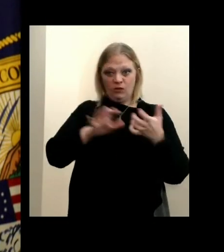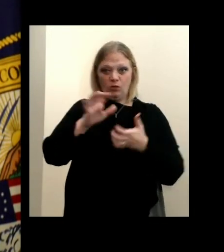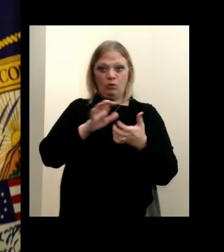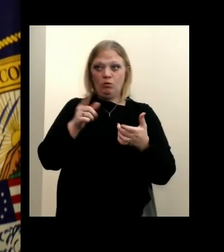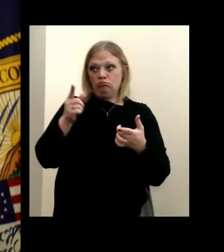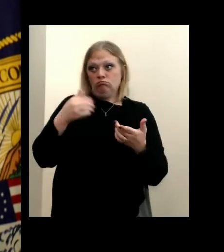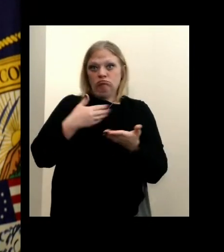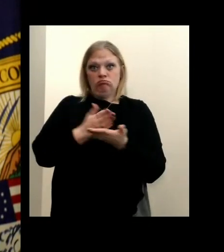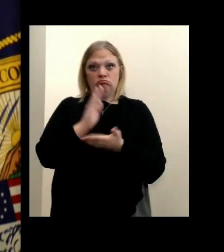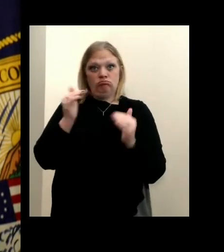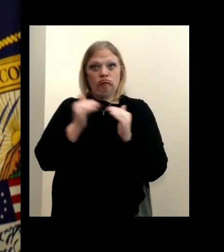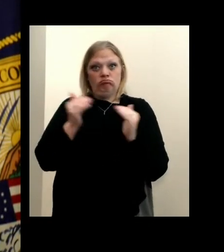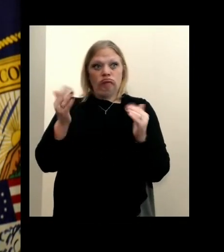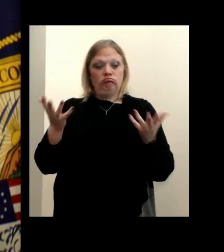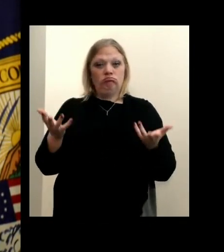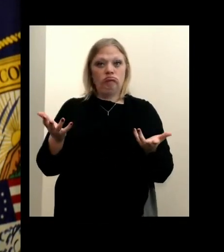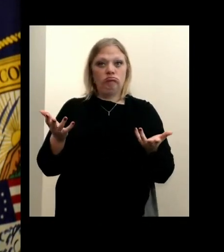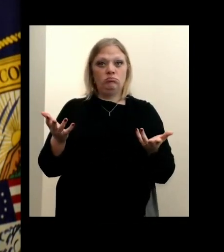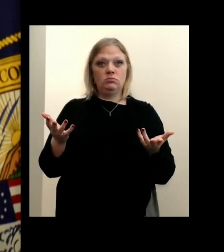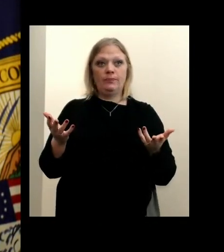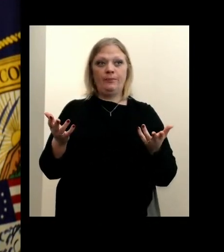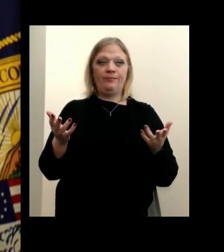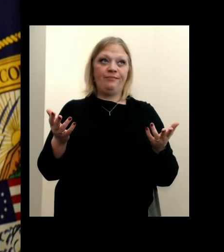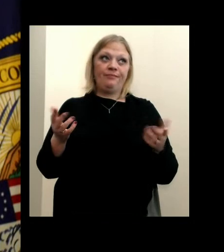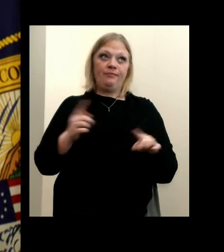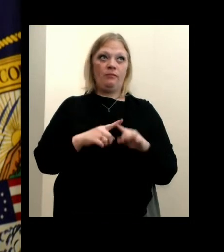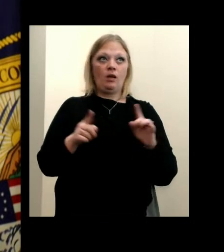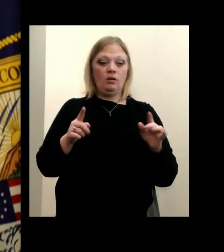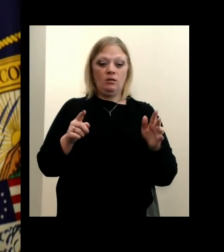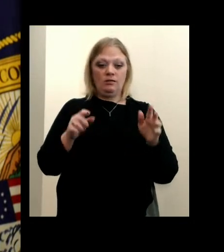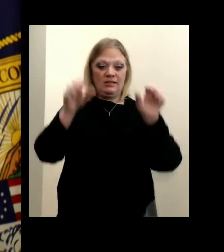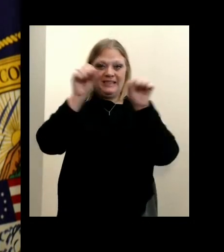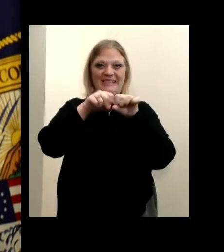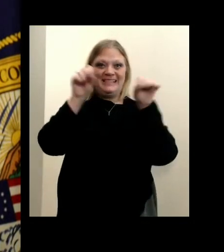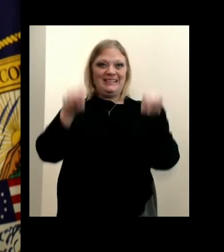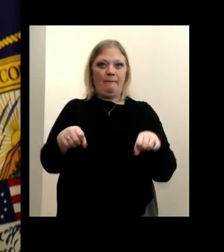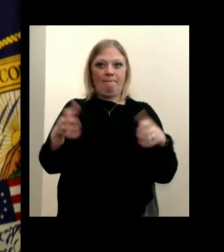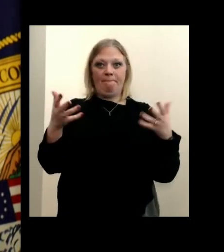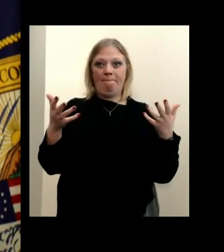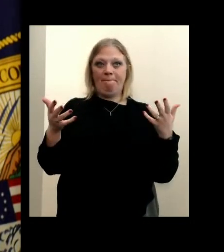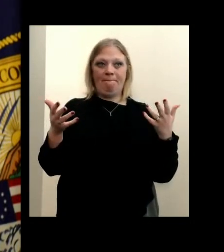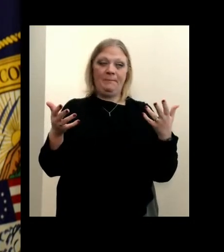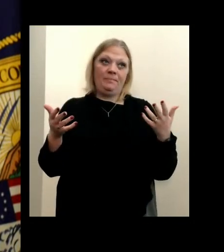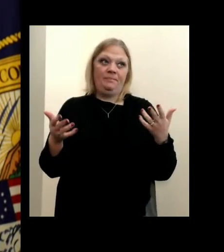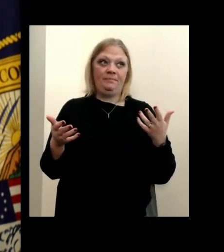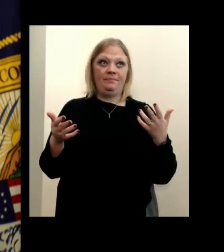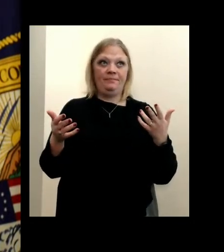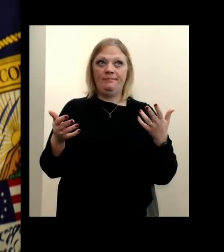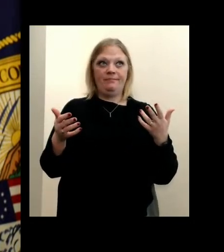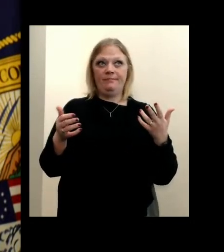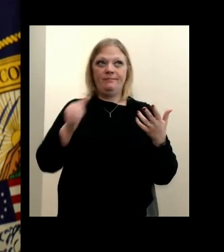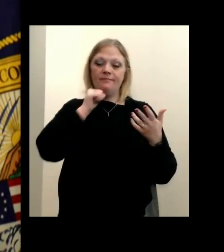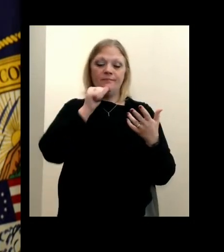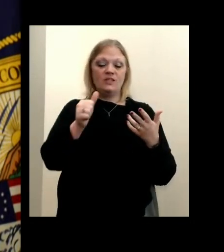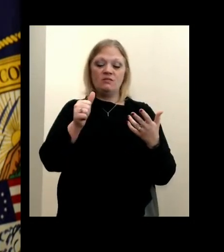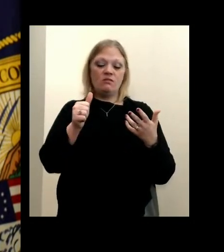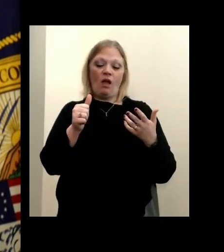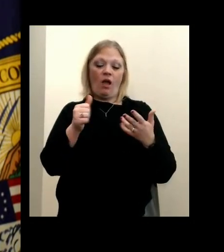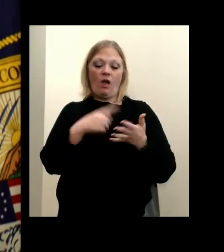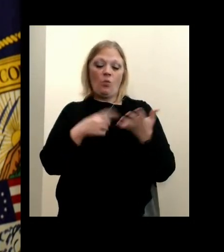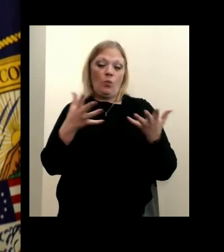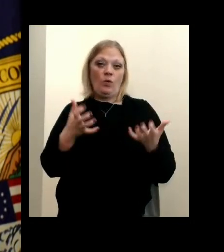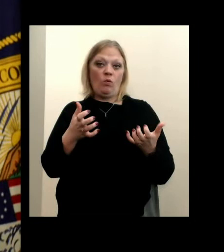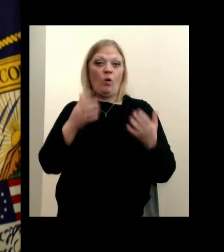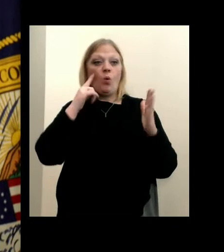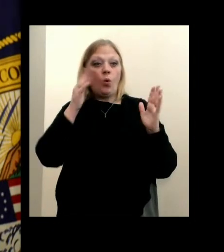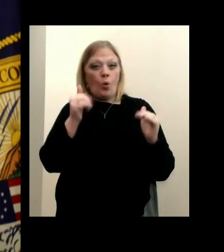so. But it is a system that is not what we want, and hopefully it'll get better in the